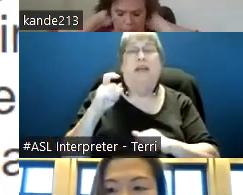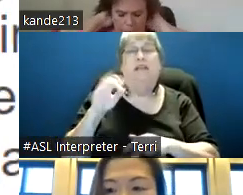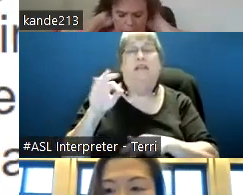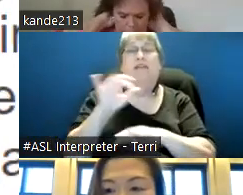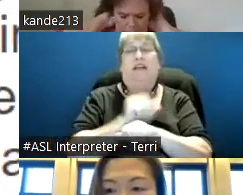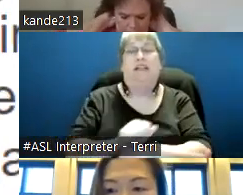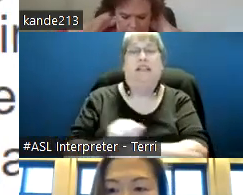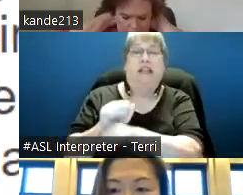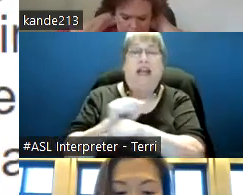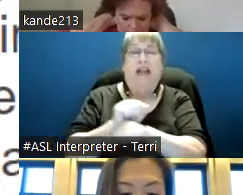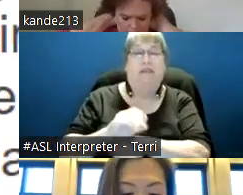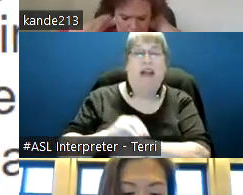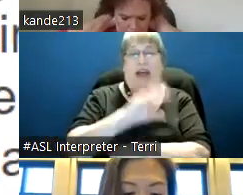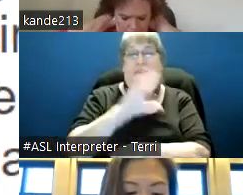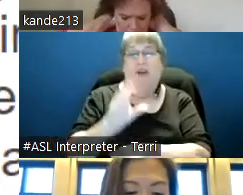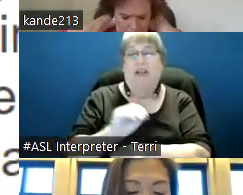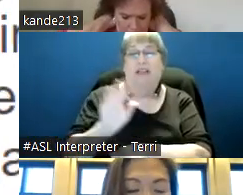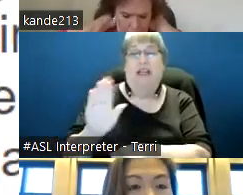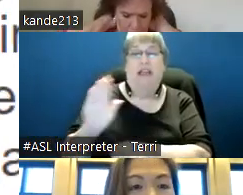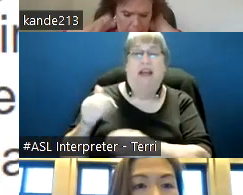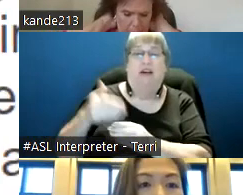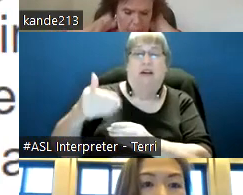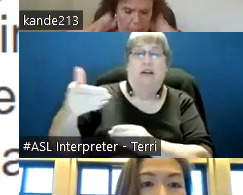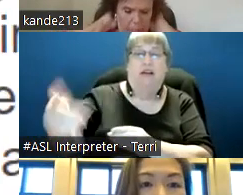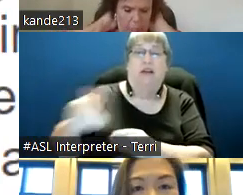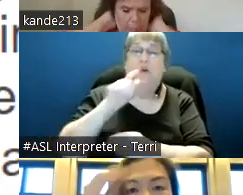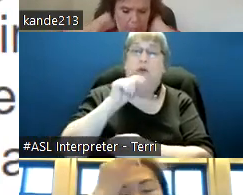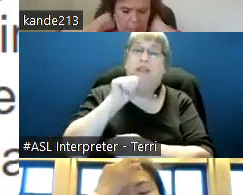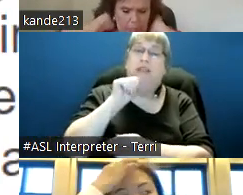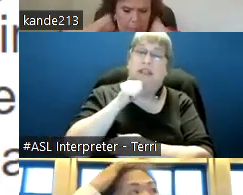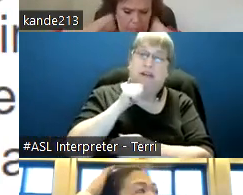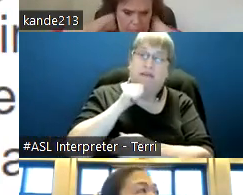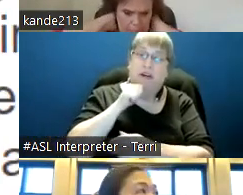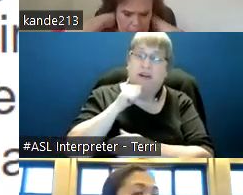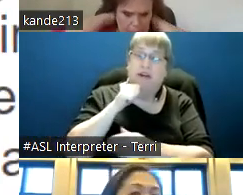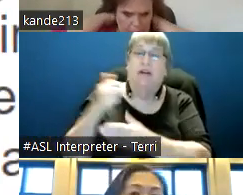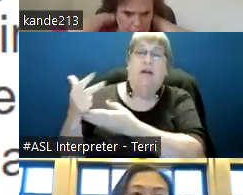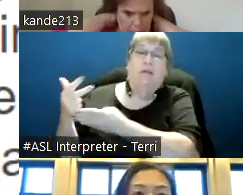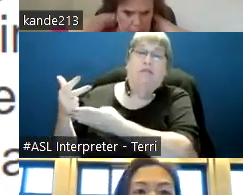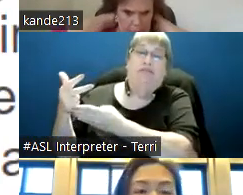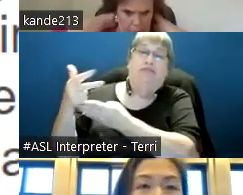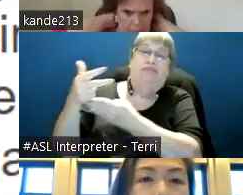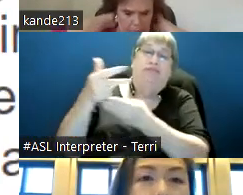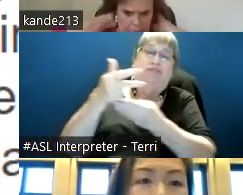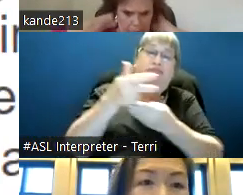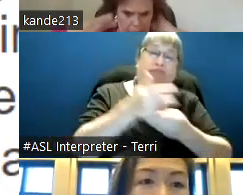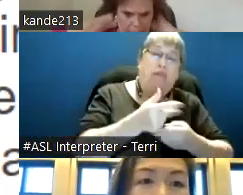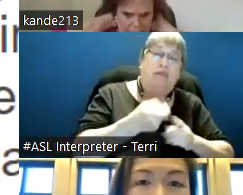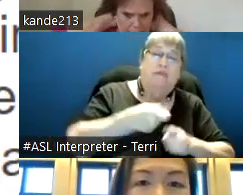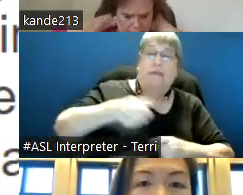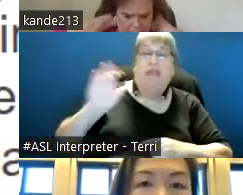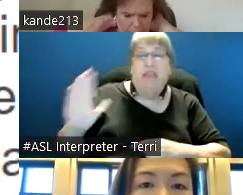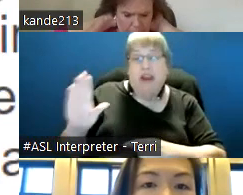enslaved Africans and their ascendants, who suffered the horror of the transatlantic trafficking of their people.